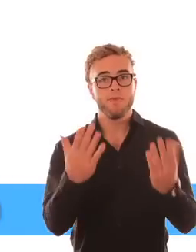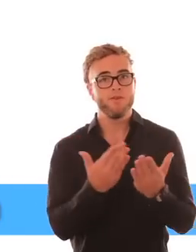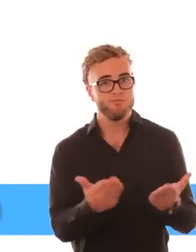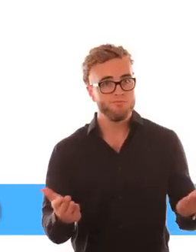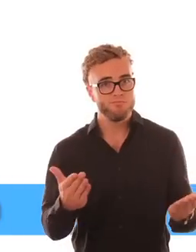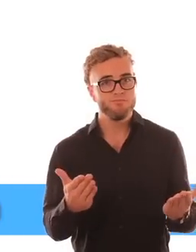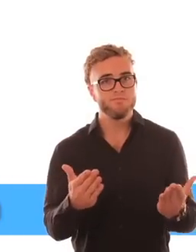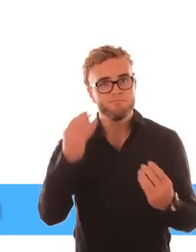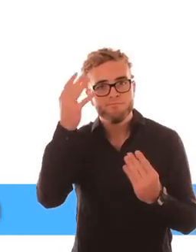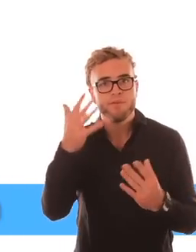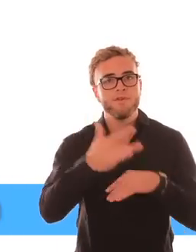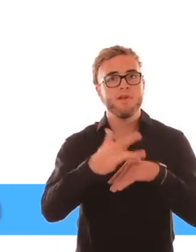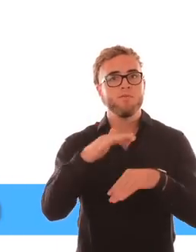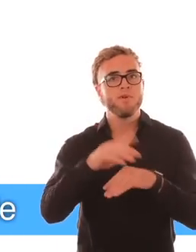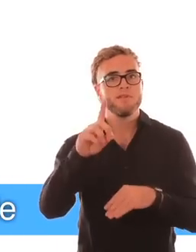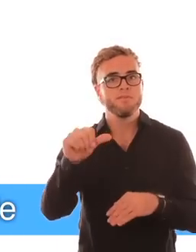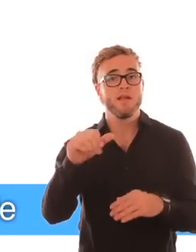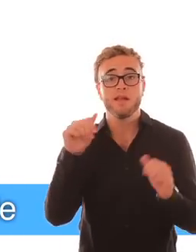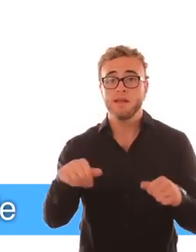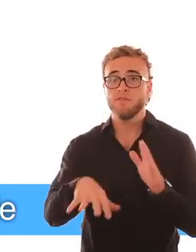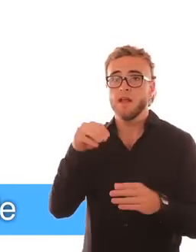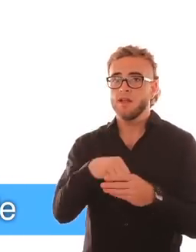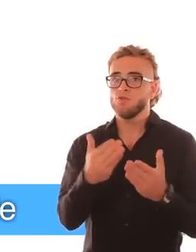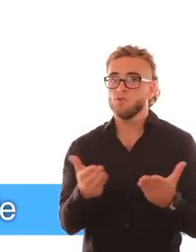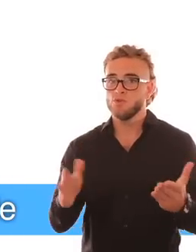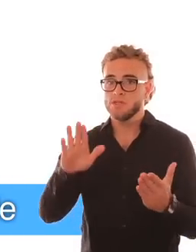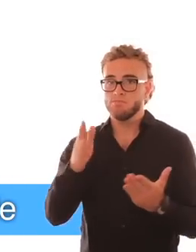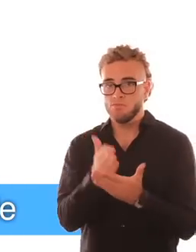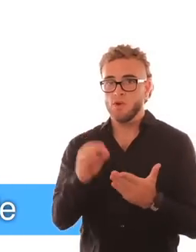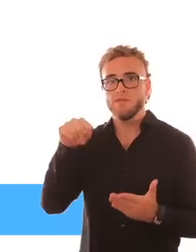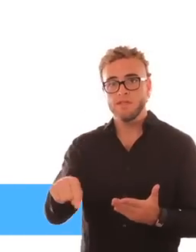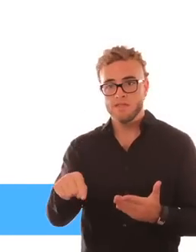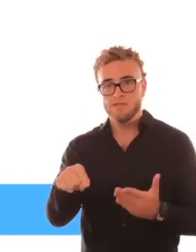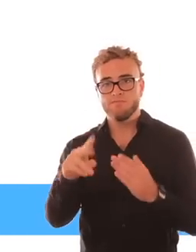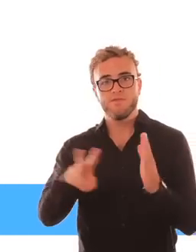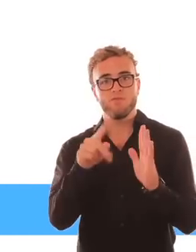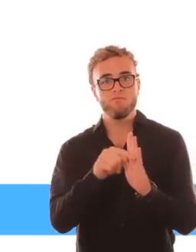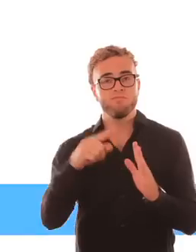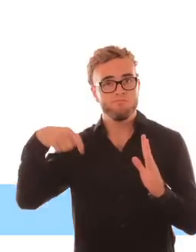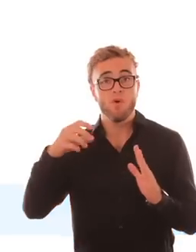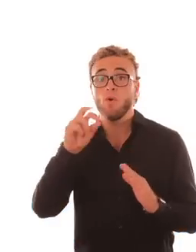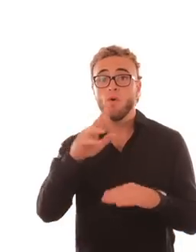Many resources on disability are available and can be found in the resource section of this module or on our website.